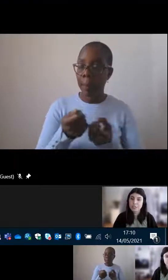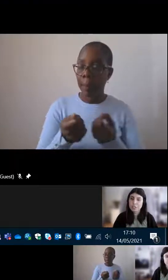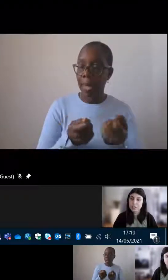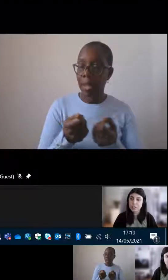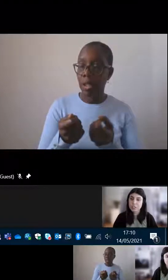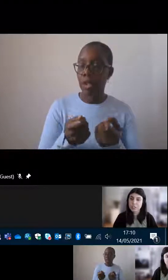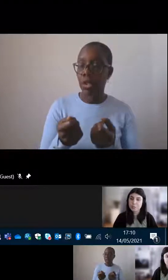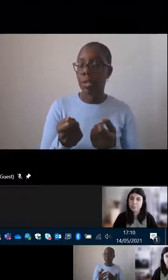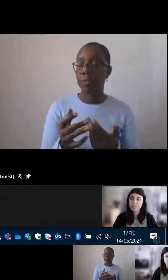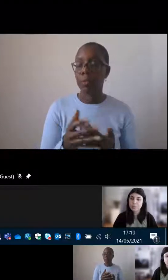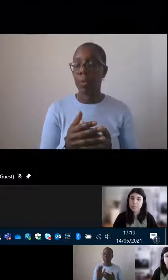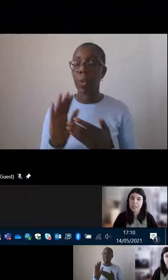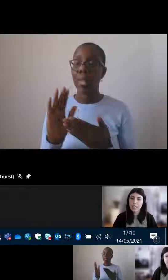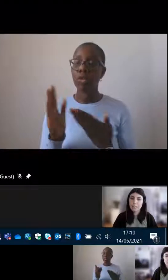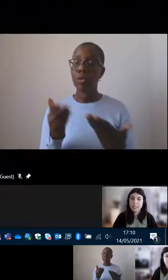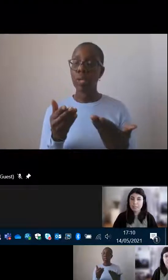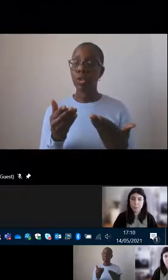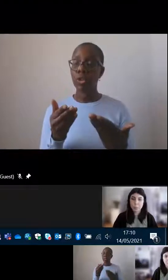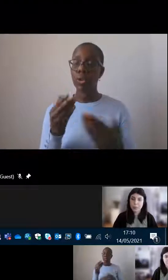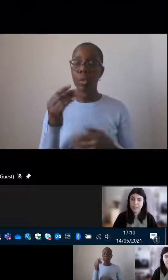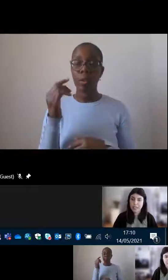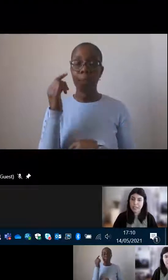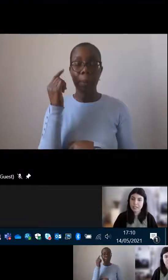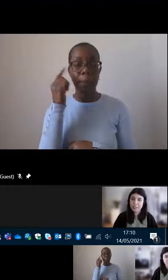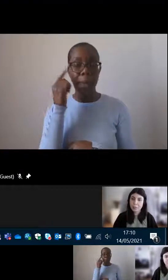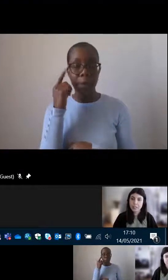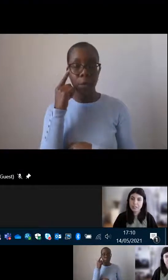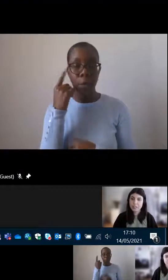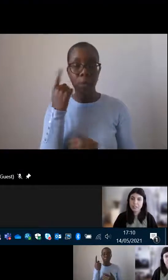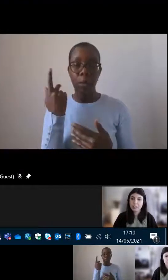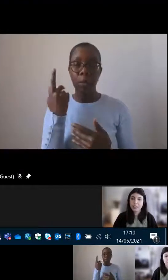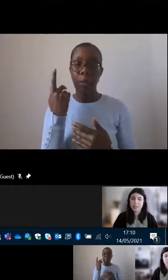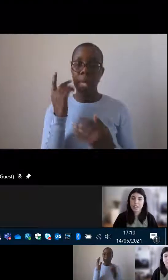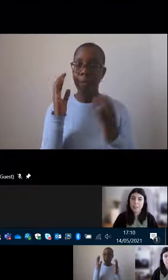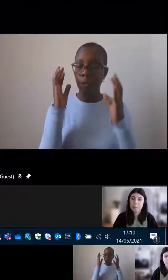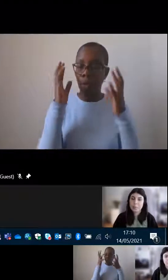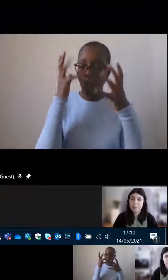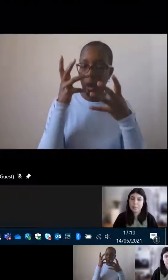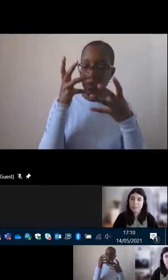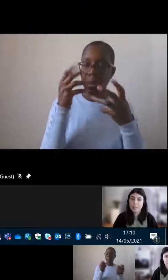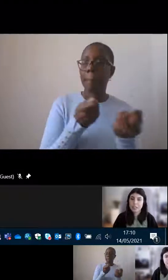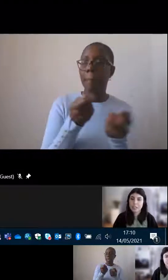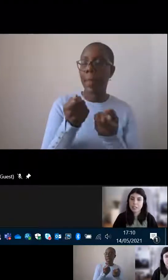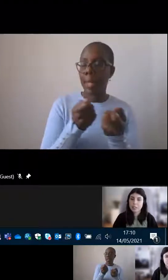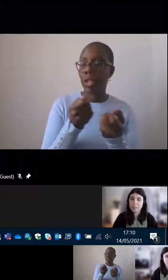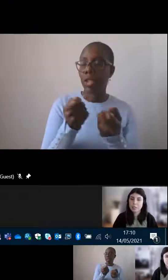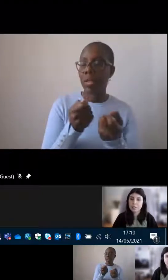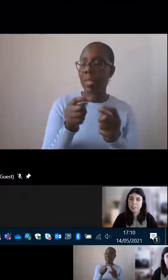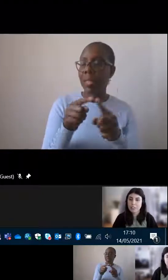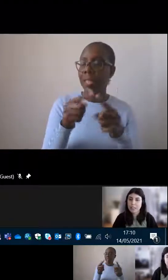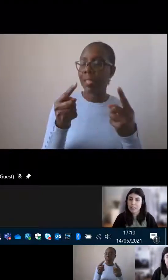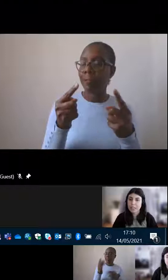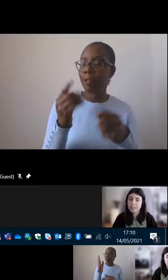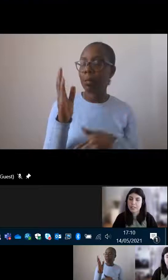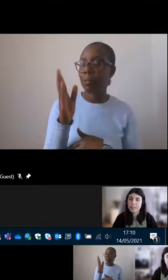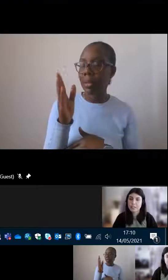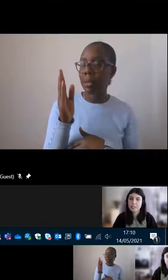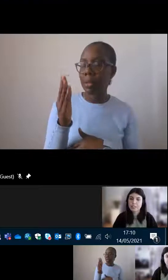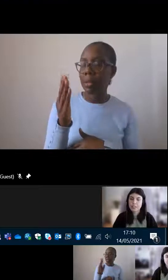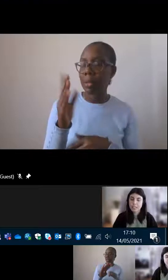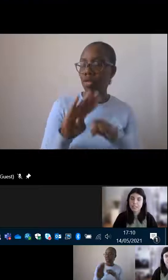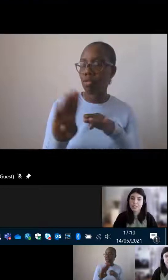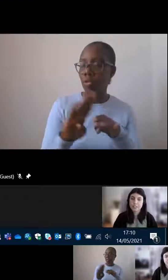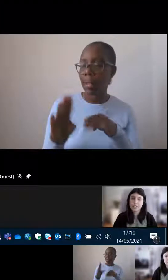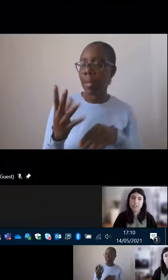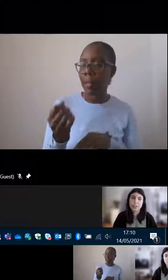to mindfulness, and managing worry as well. I think this past year,